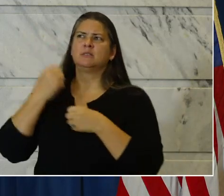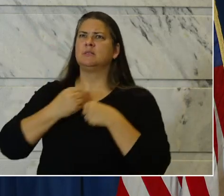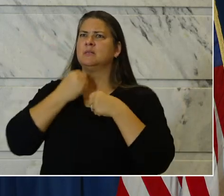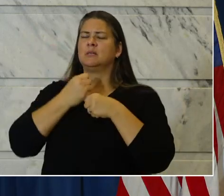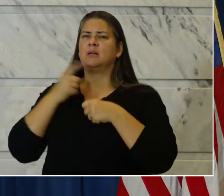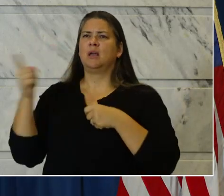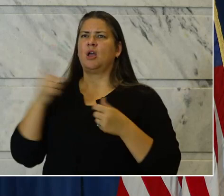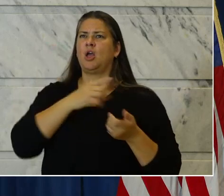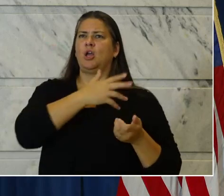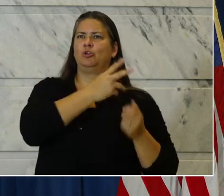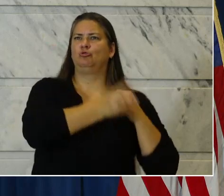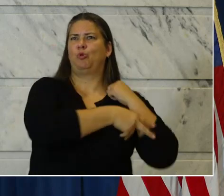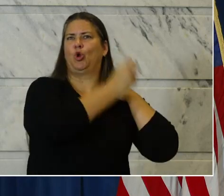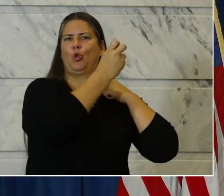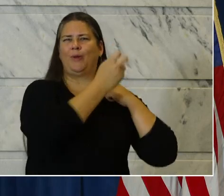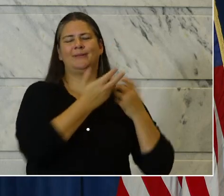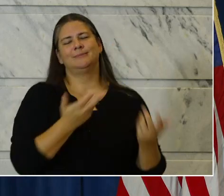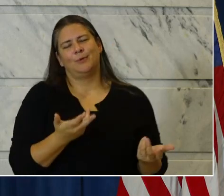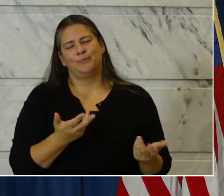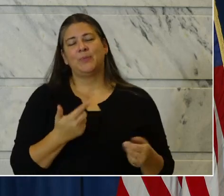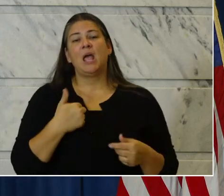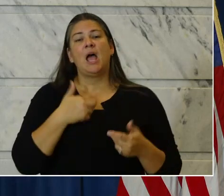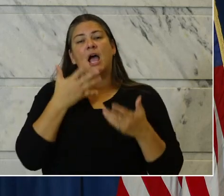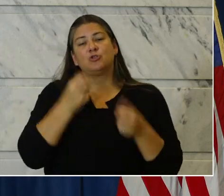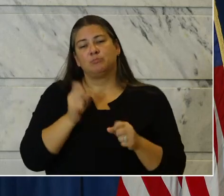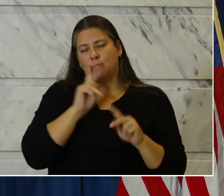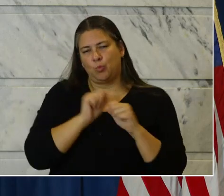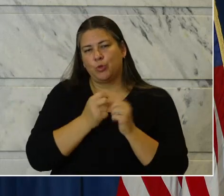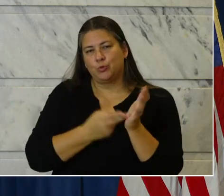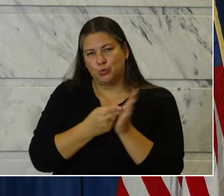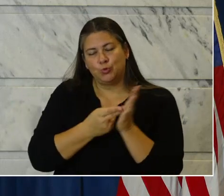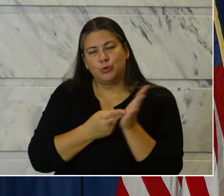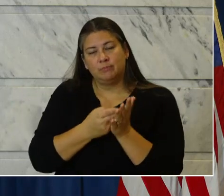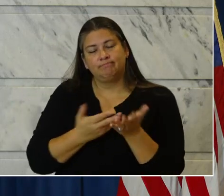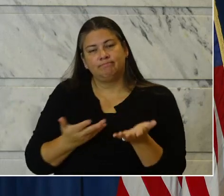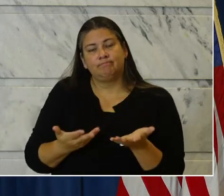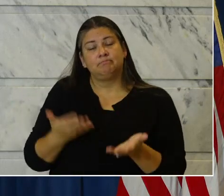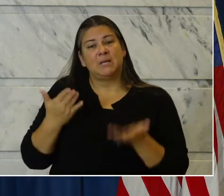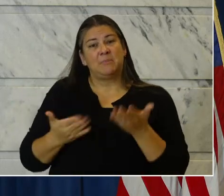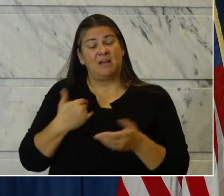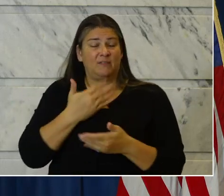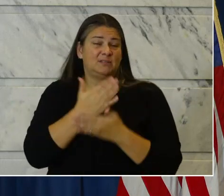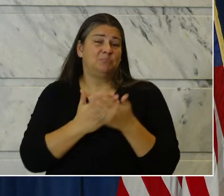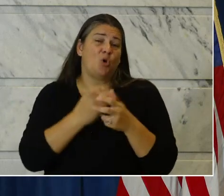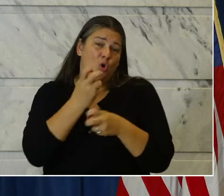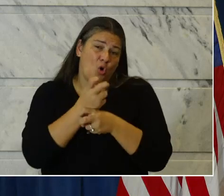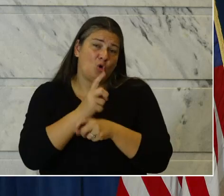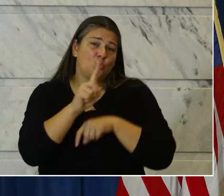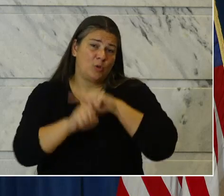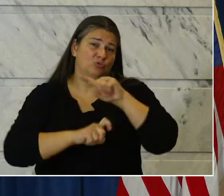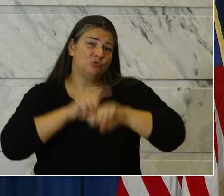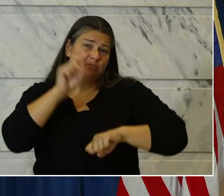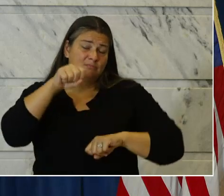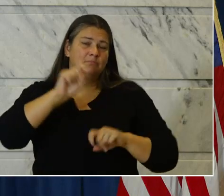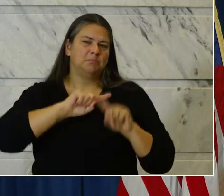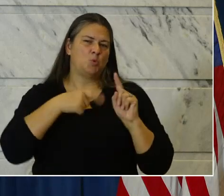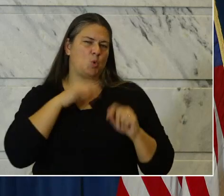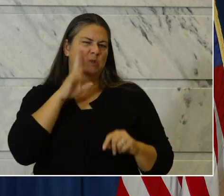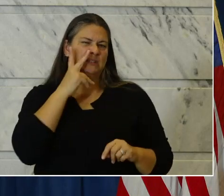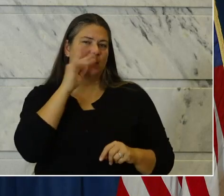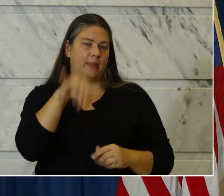I trust people with the truth. And again, there might be questions and hard questions, but I think that's what we'll